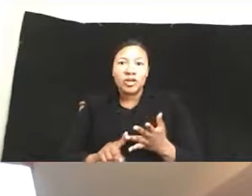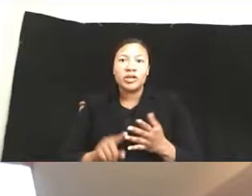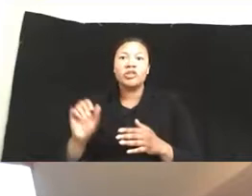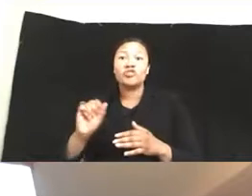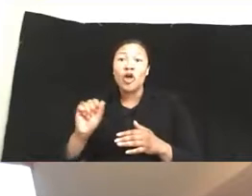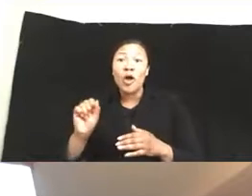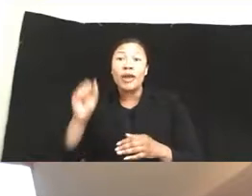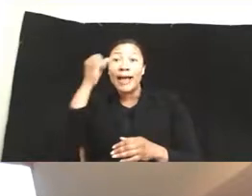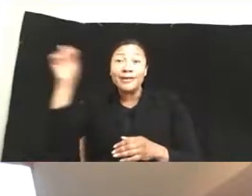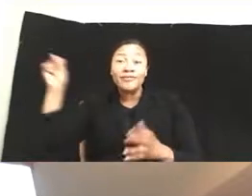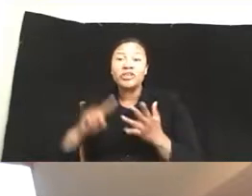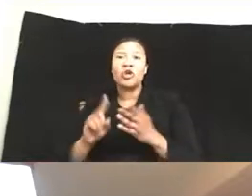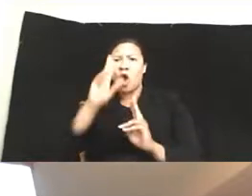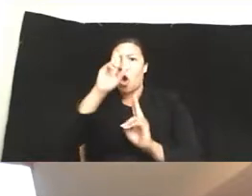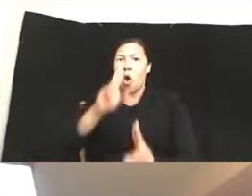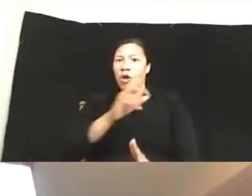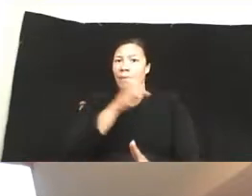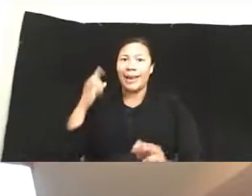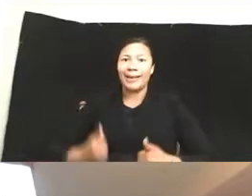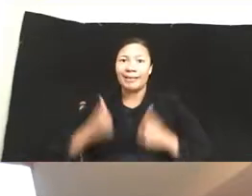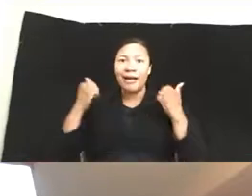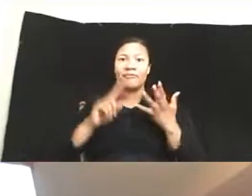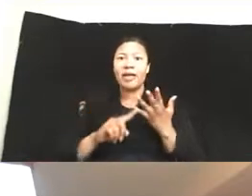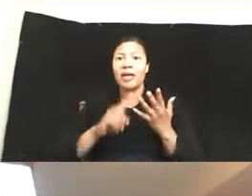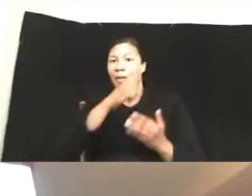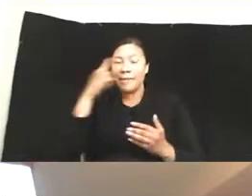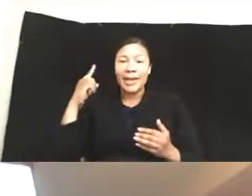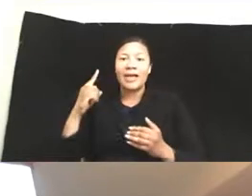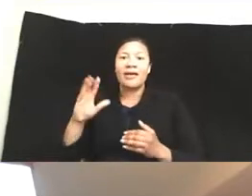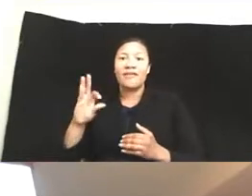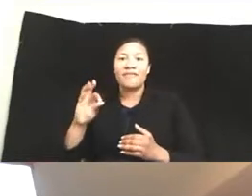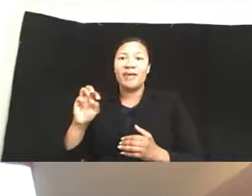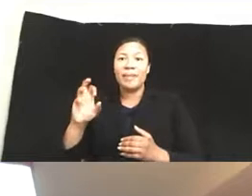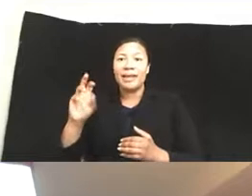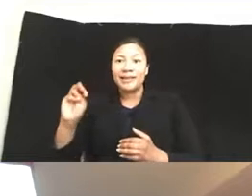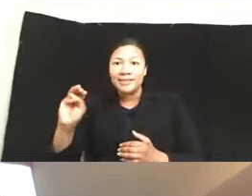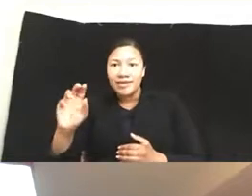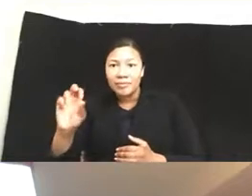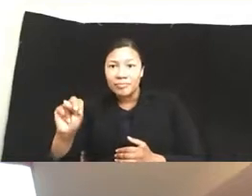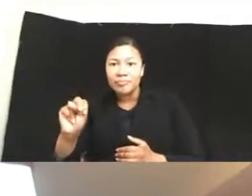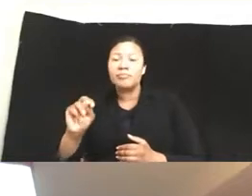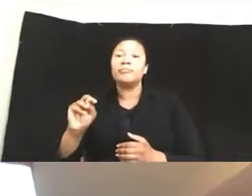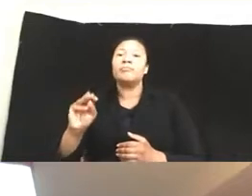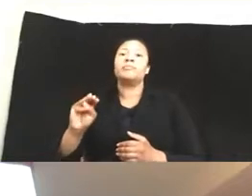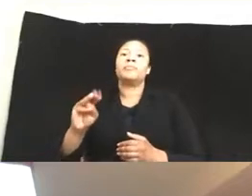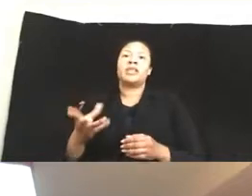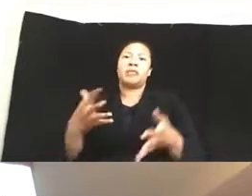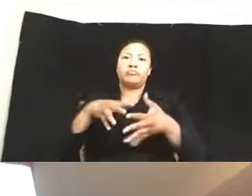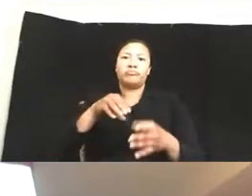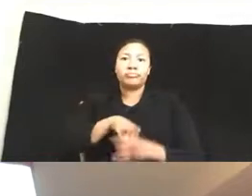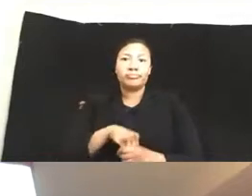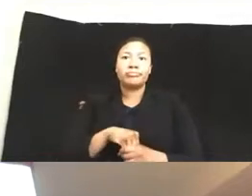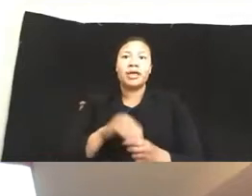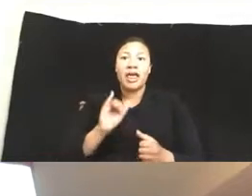life, Black feminist praxis that's grounded in that proverb that was mentioned earlier, there's no me without